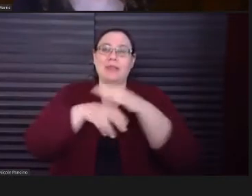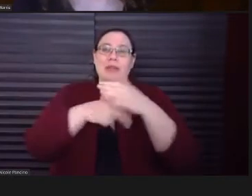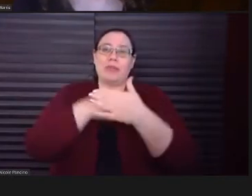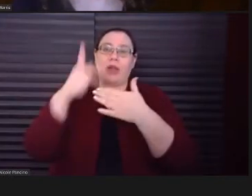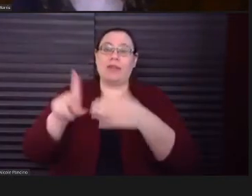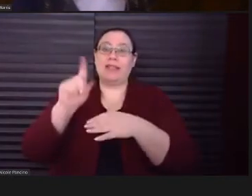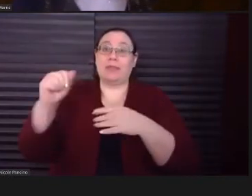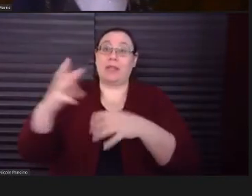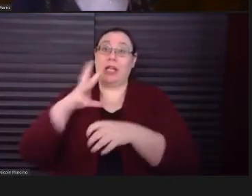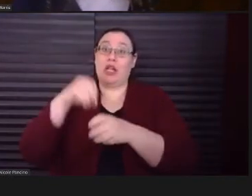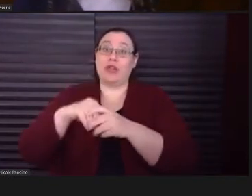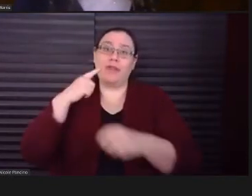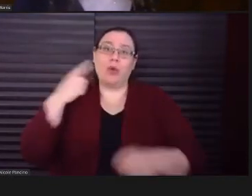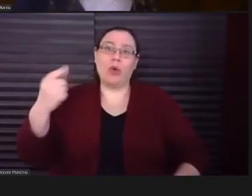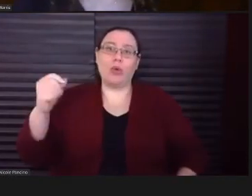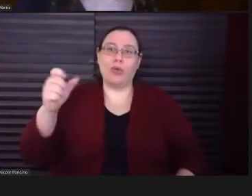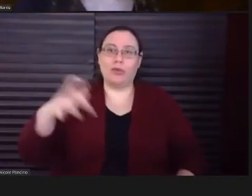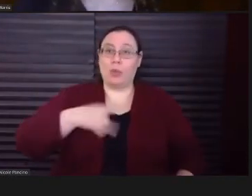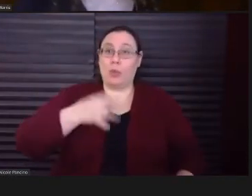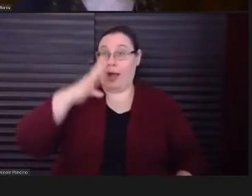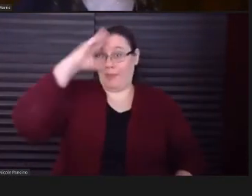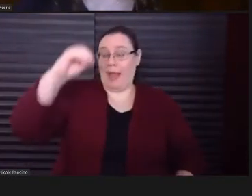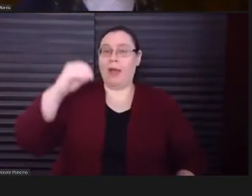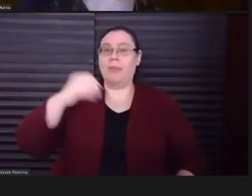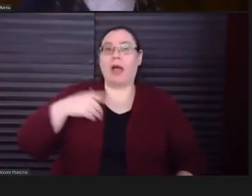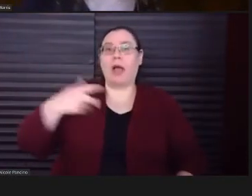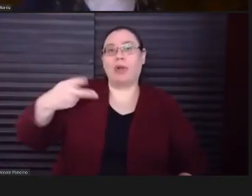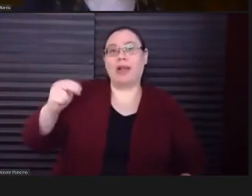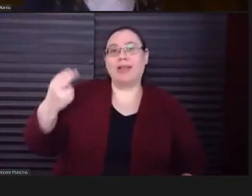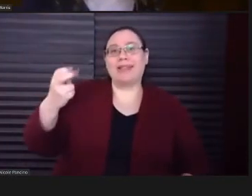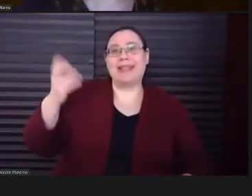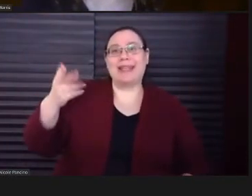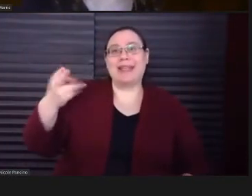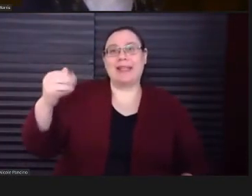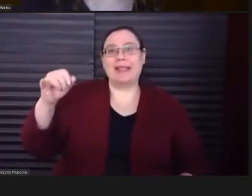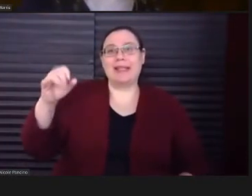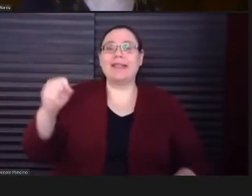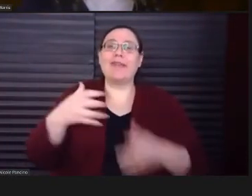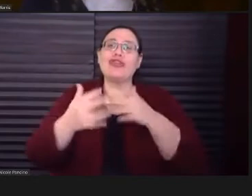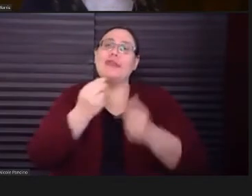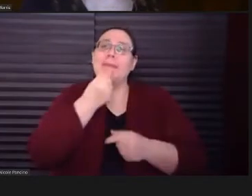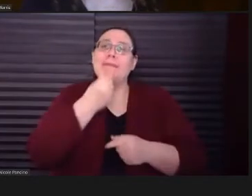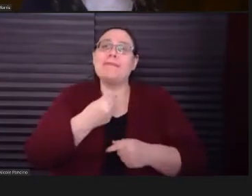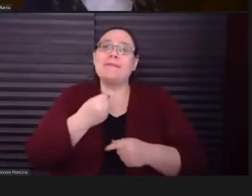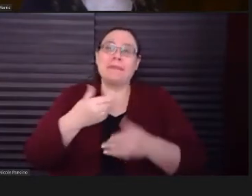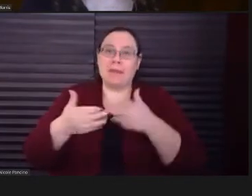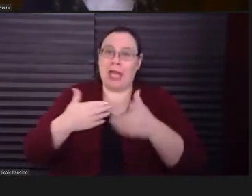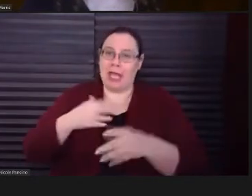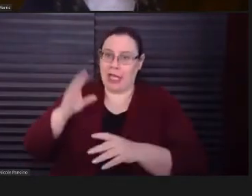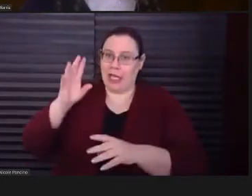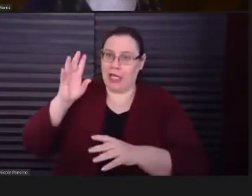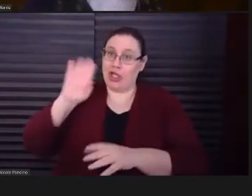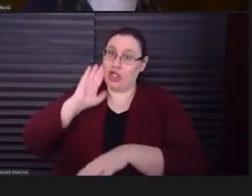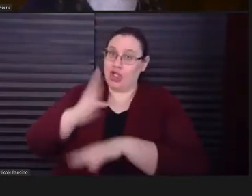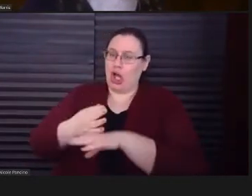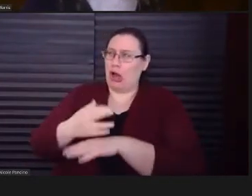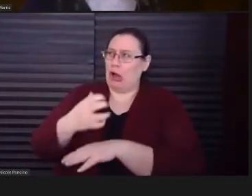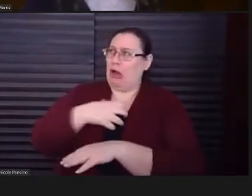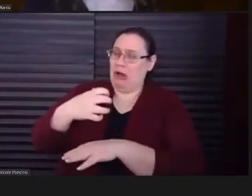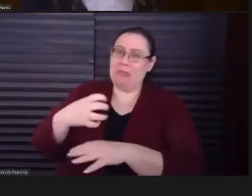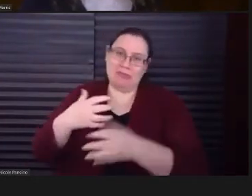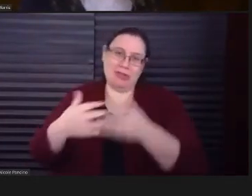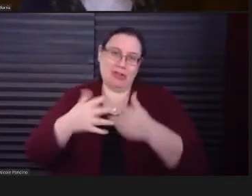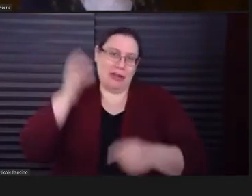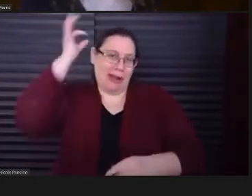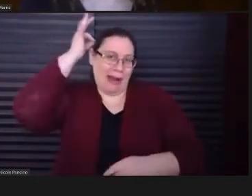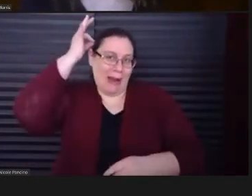Google. I'm a white male with pronouns of he and his and a gray soul patch on my chin, despite my daughter's best protestations, with gray hair and black